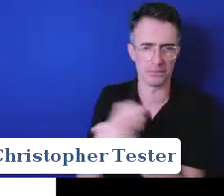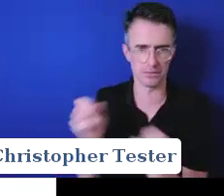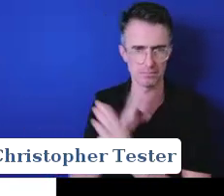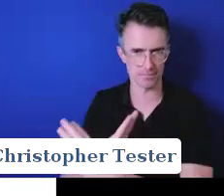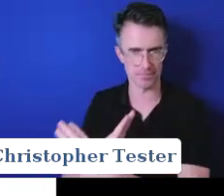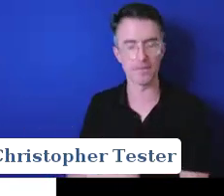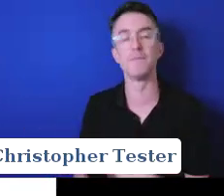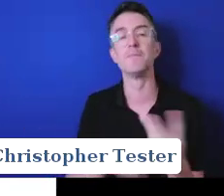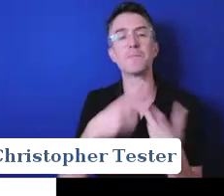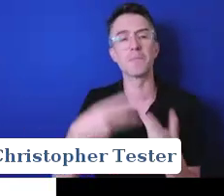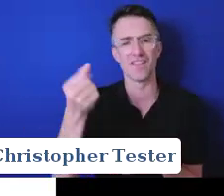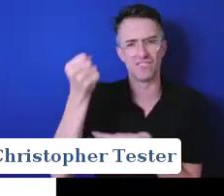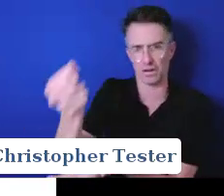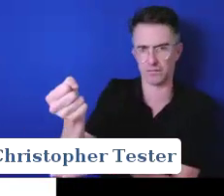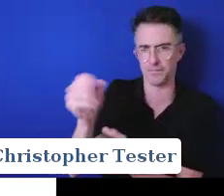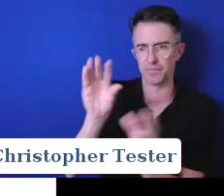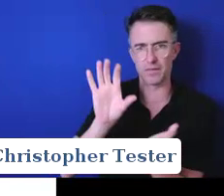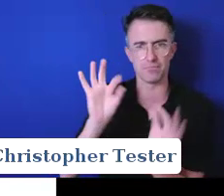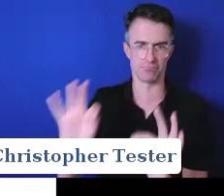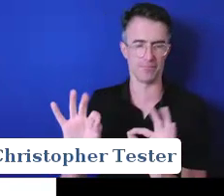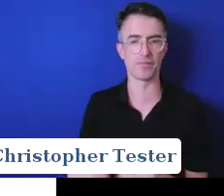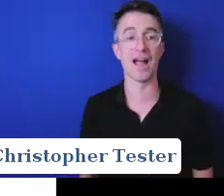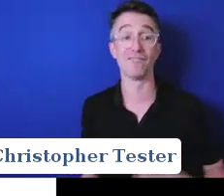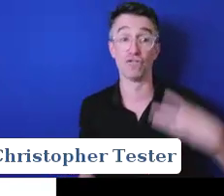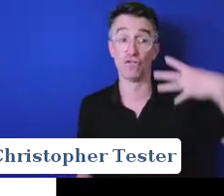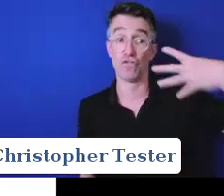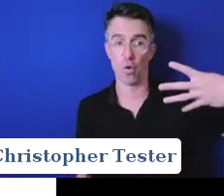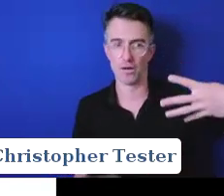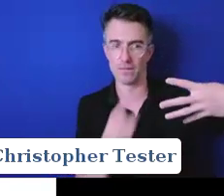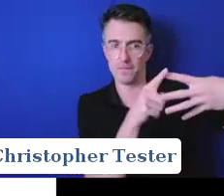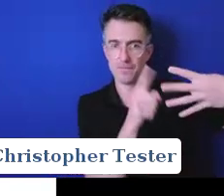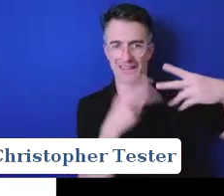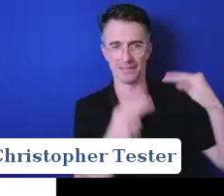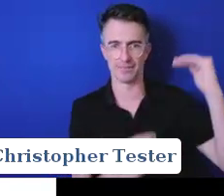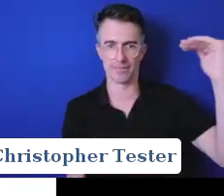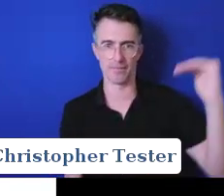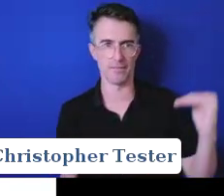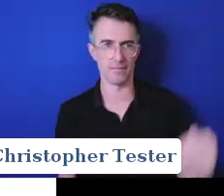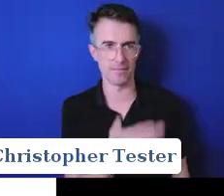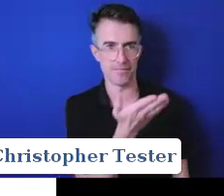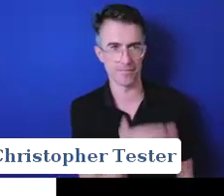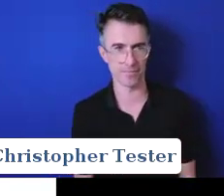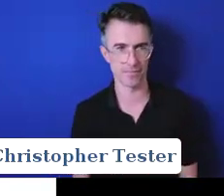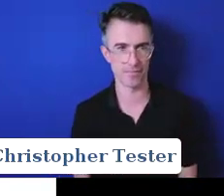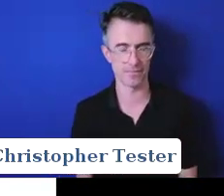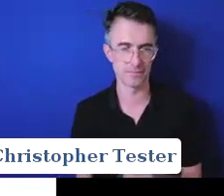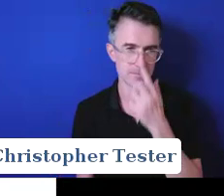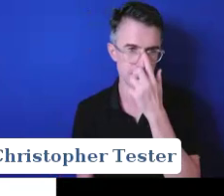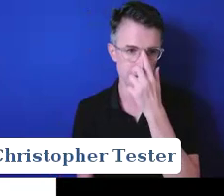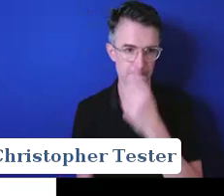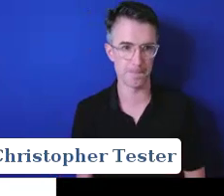are four steps in the disability identification process, which is start with the step one,